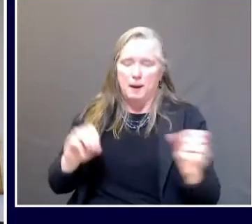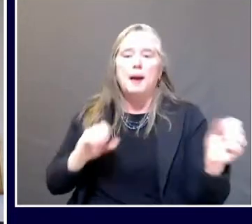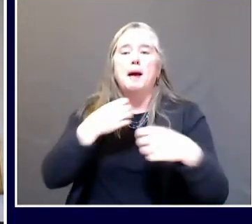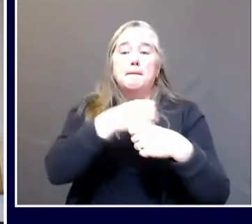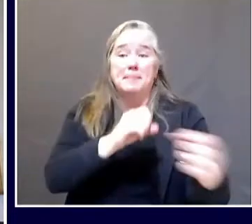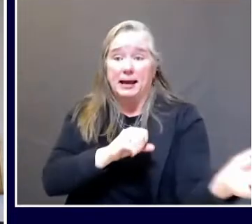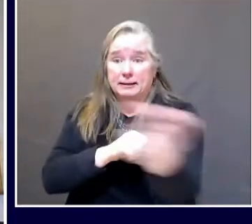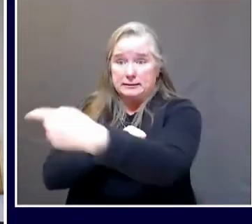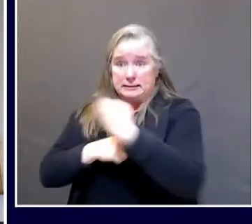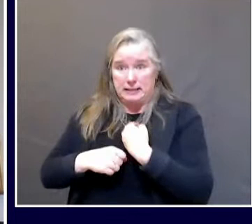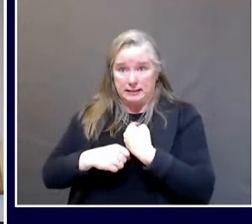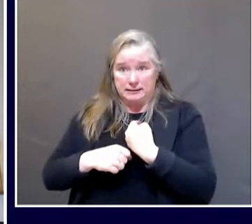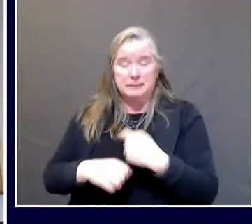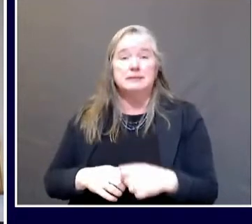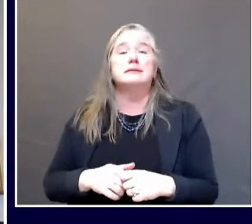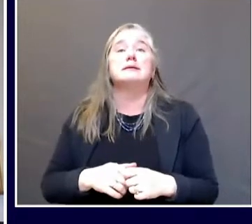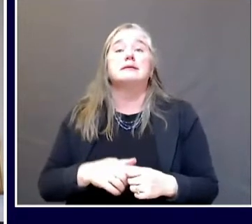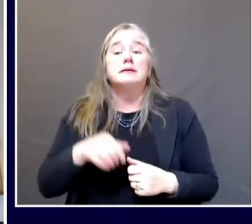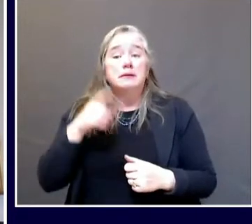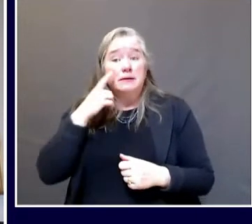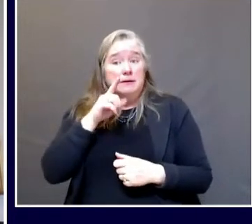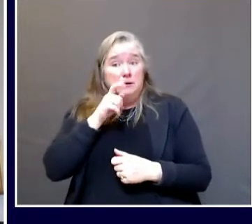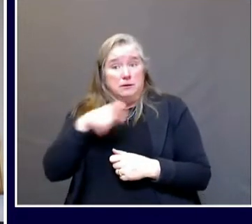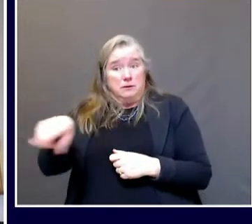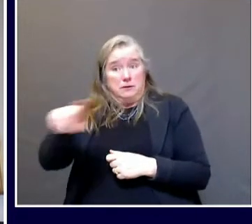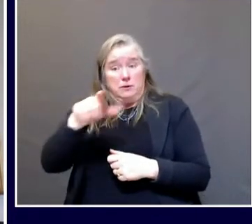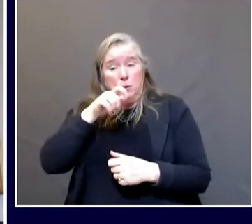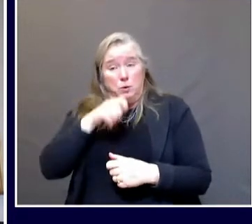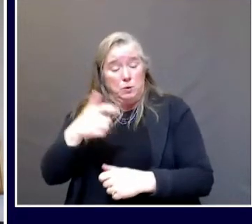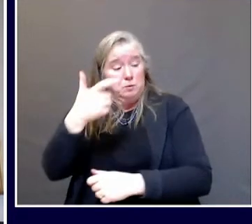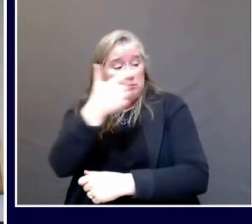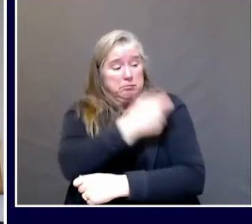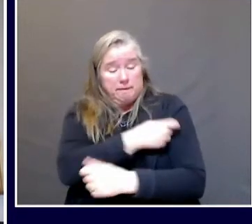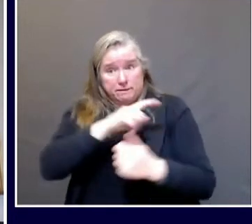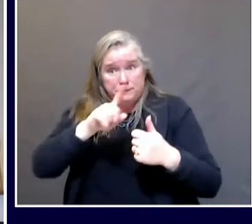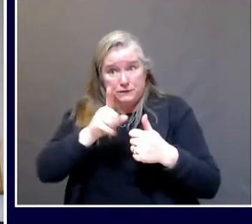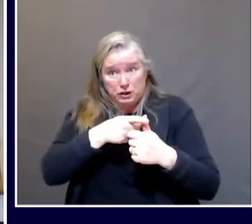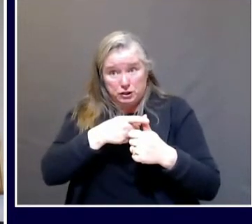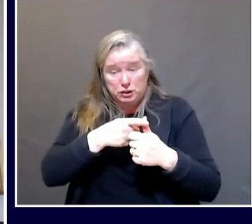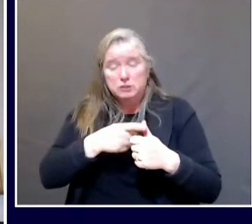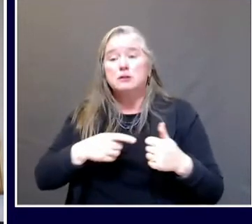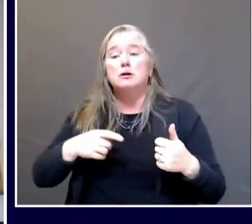your second dose will be there at 21 or 28 days.